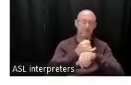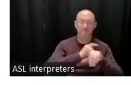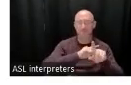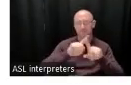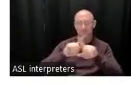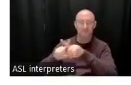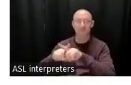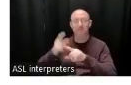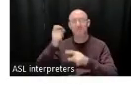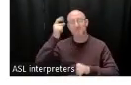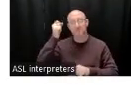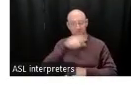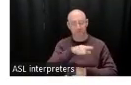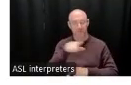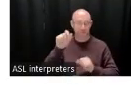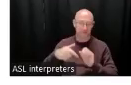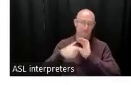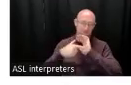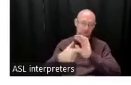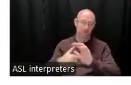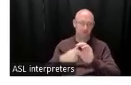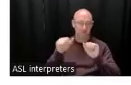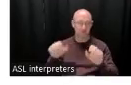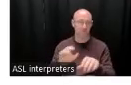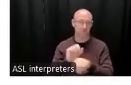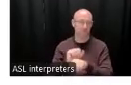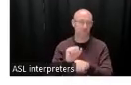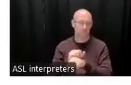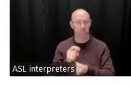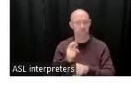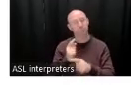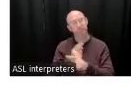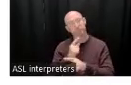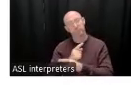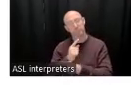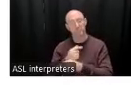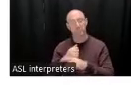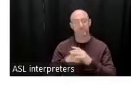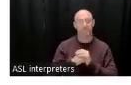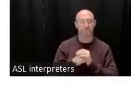long as they are able to show that they can do the work adequately.